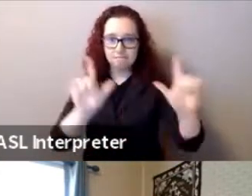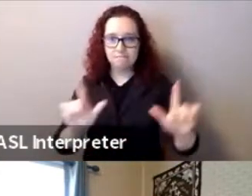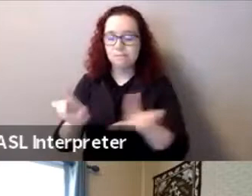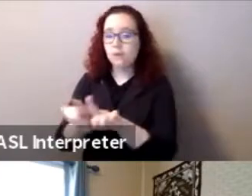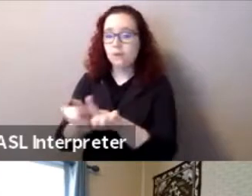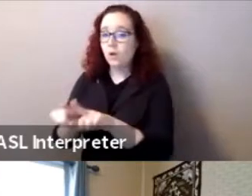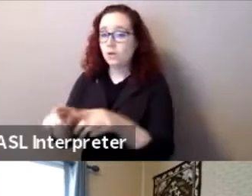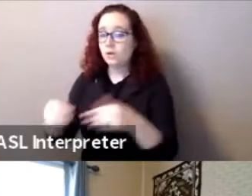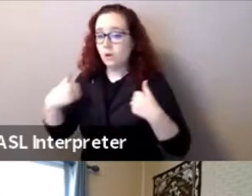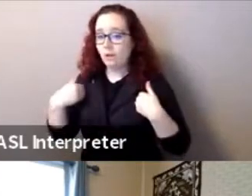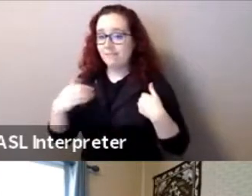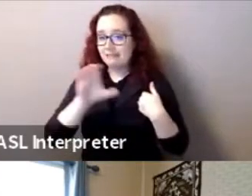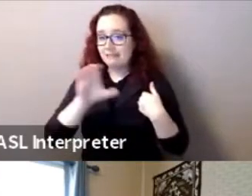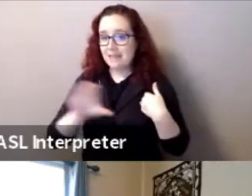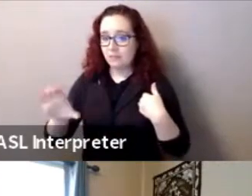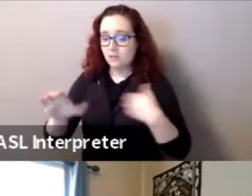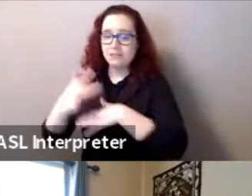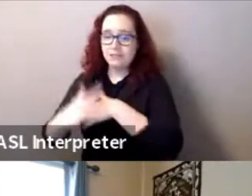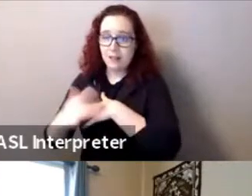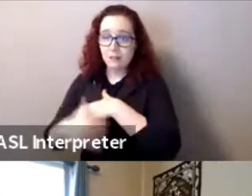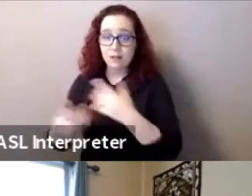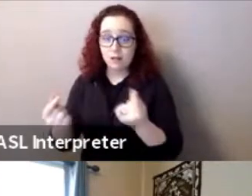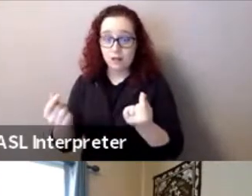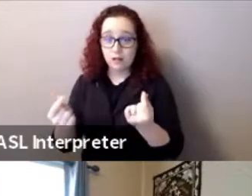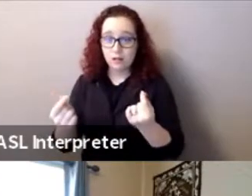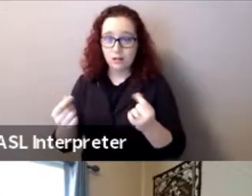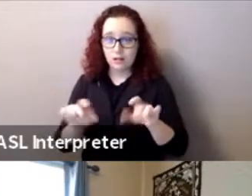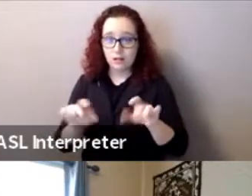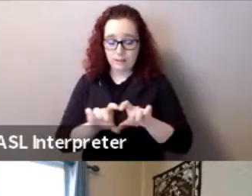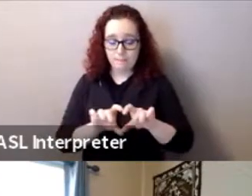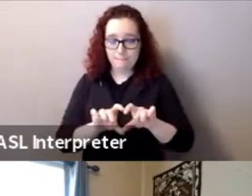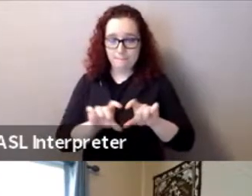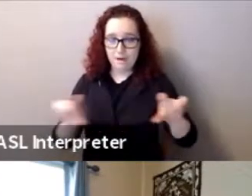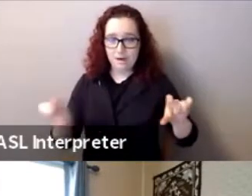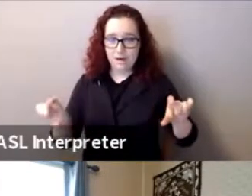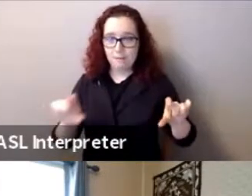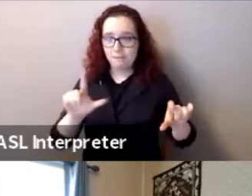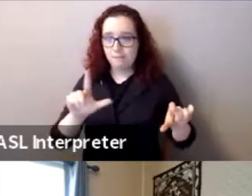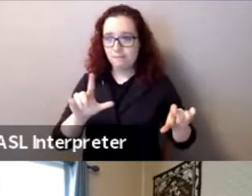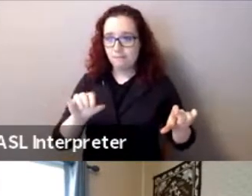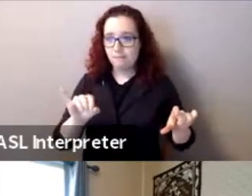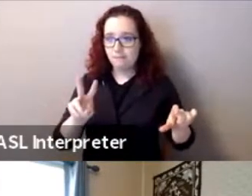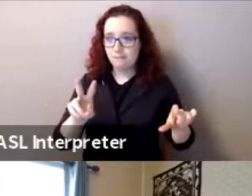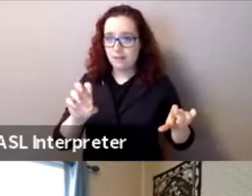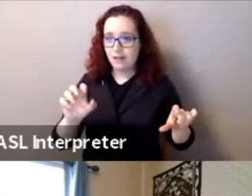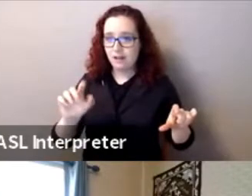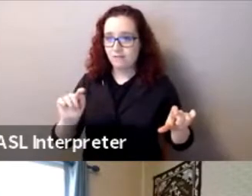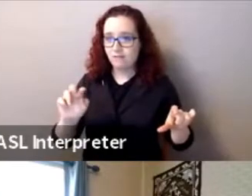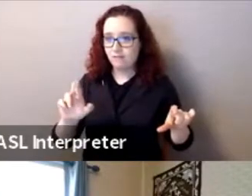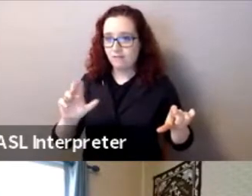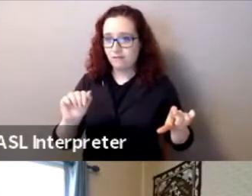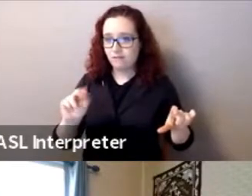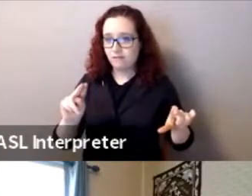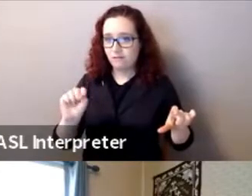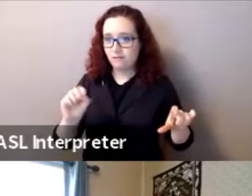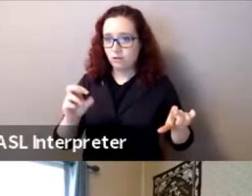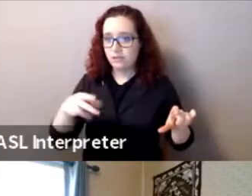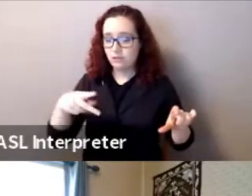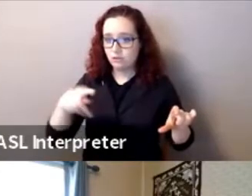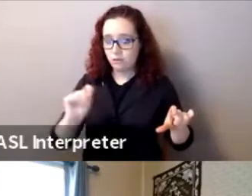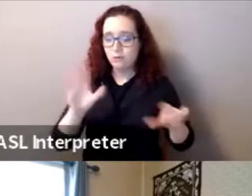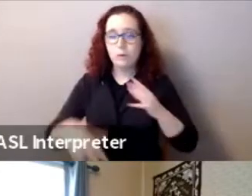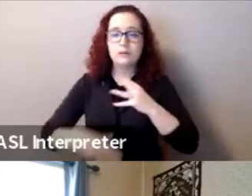closed captioning available. All you need to do is go down to where it says live transcript and click on that, and you will have closed